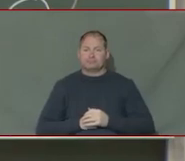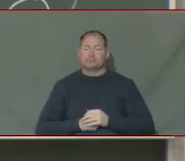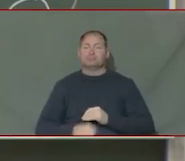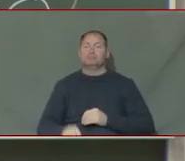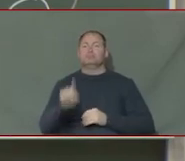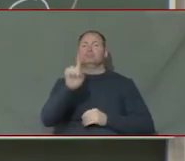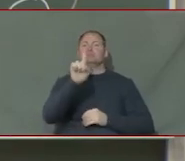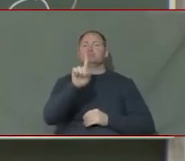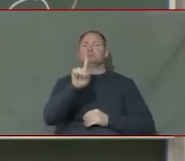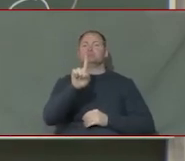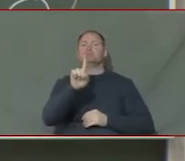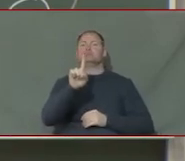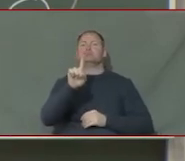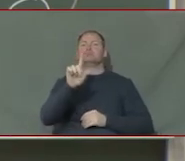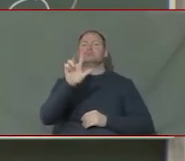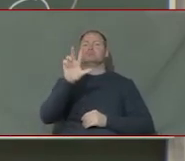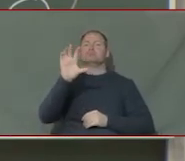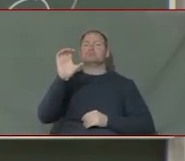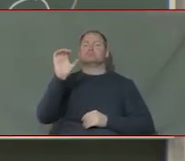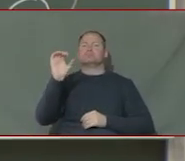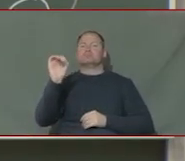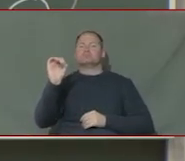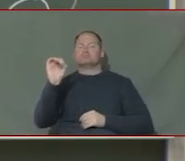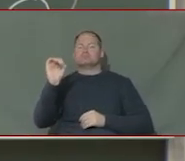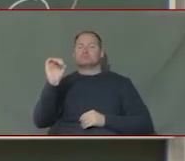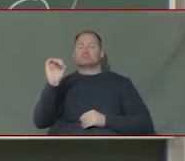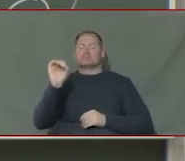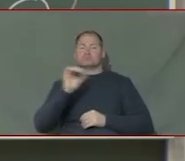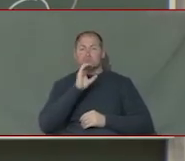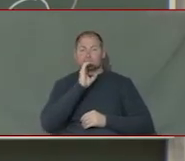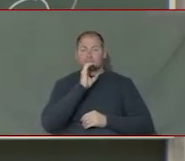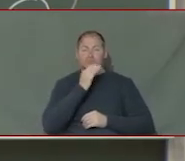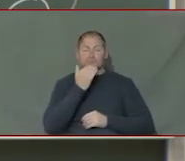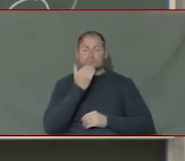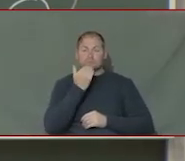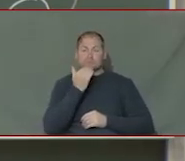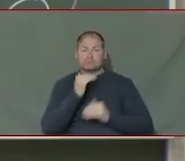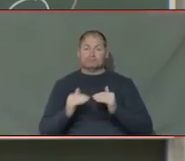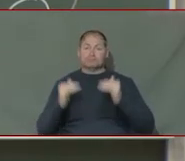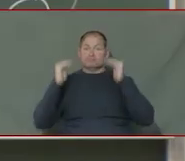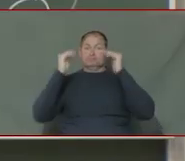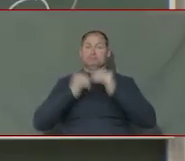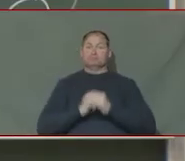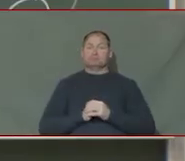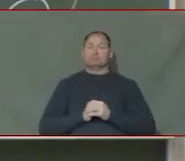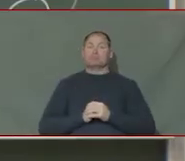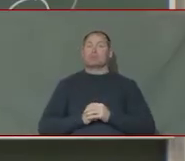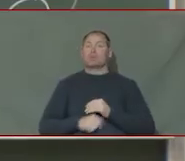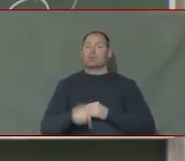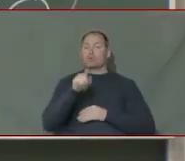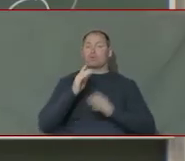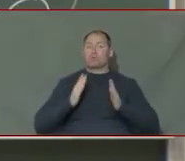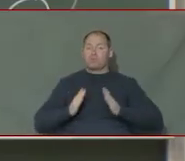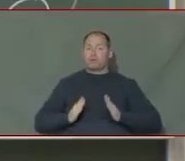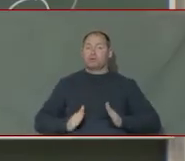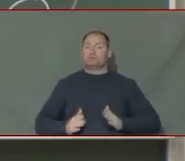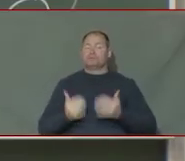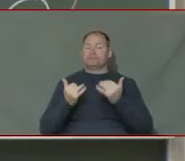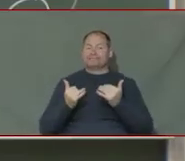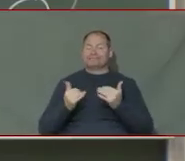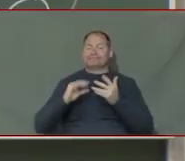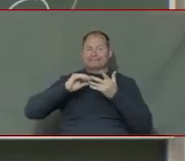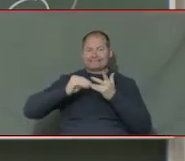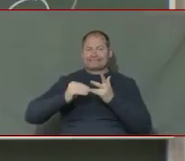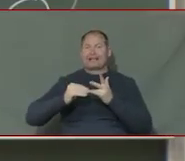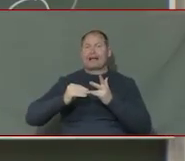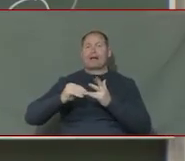180 milligram for every 100 mLs of blood. Your body will make a plan to bring it back to normal,